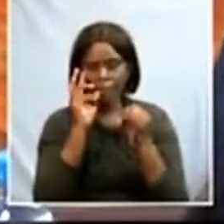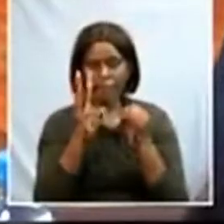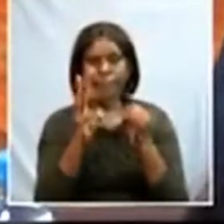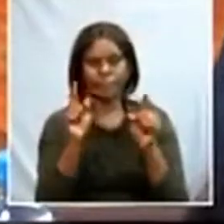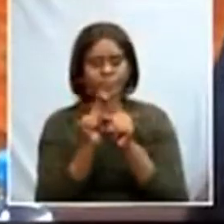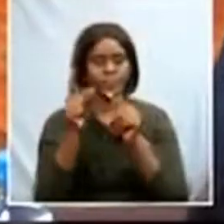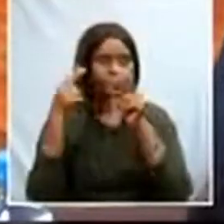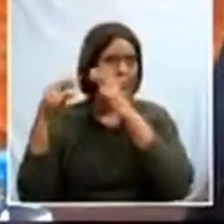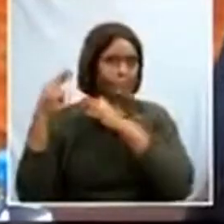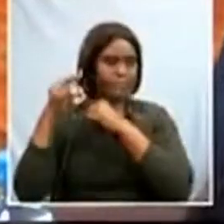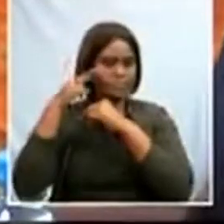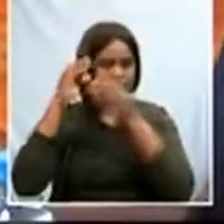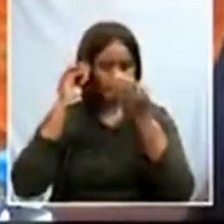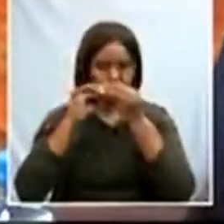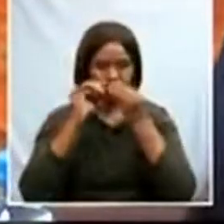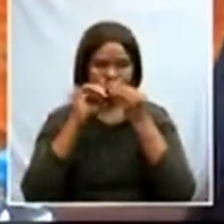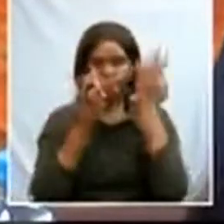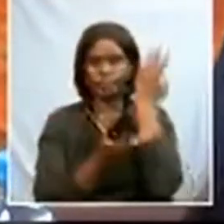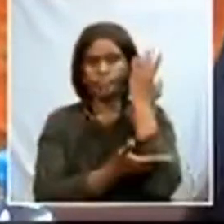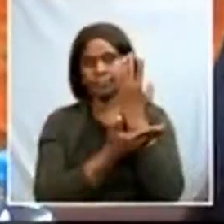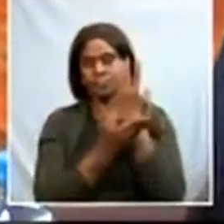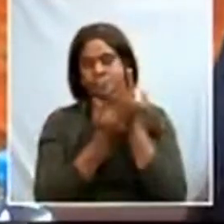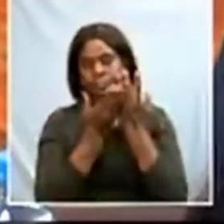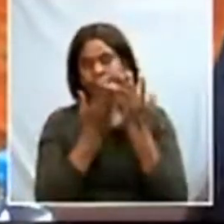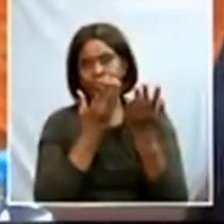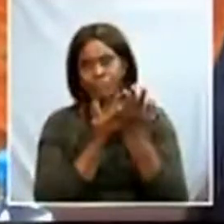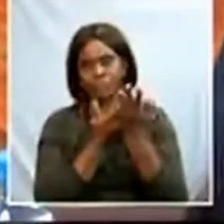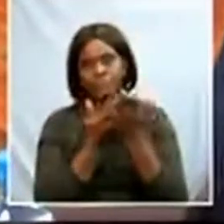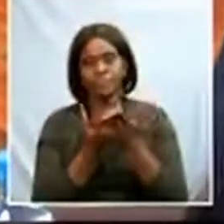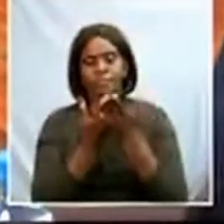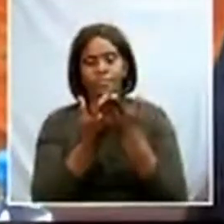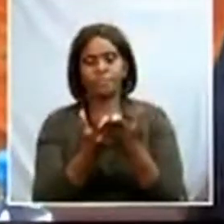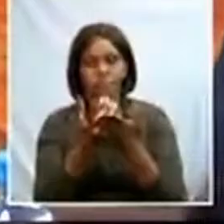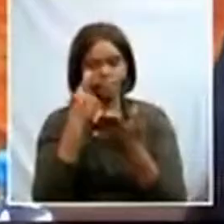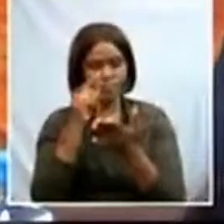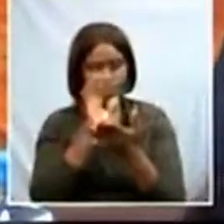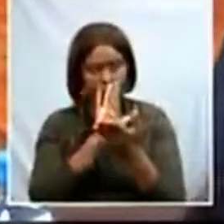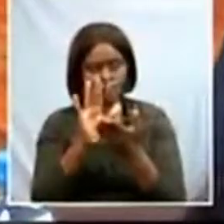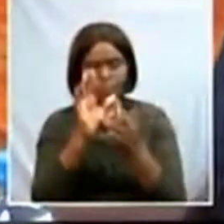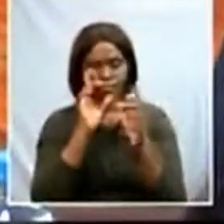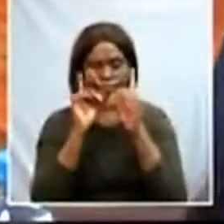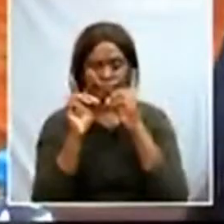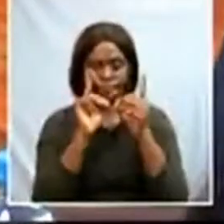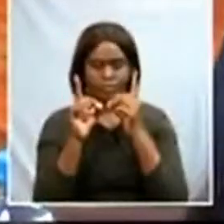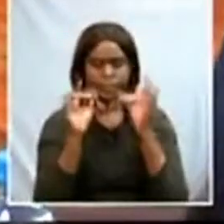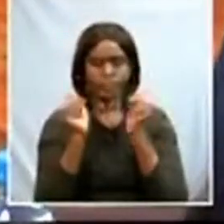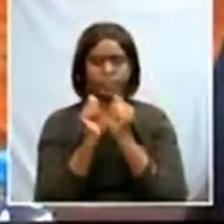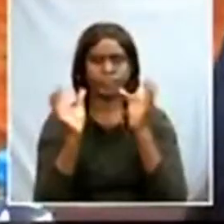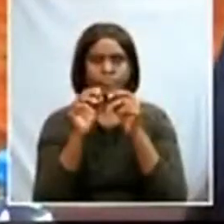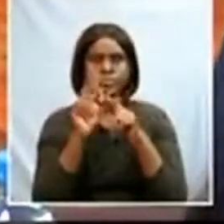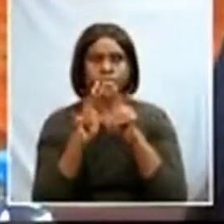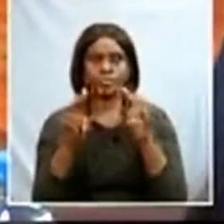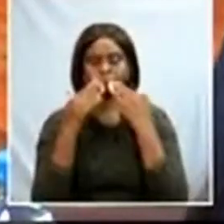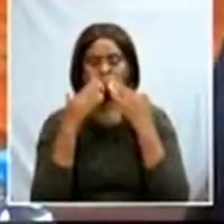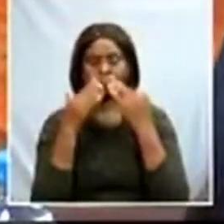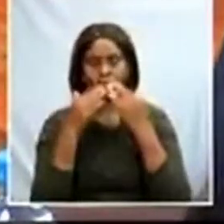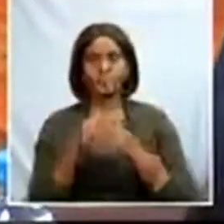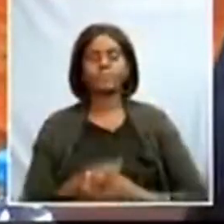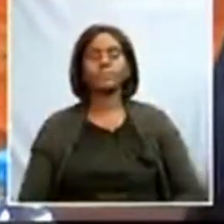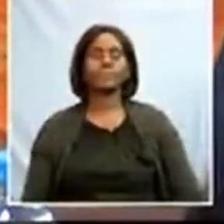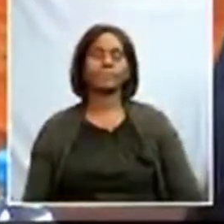and reviewed for further improvement. Submitted for the deliberation of the committee, Chair. Thank you.